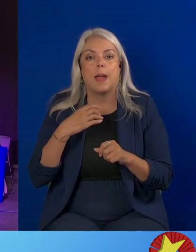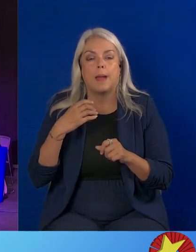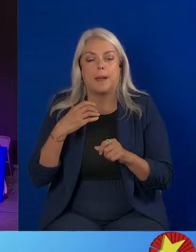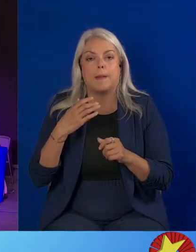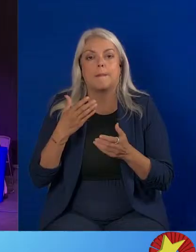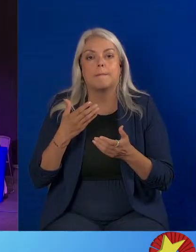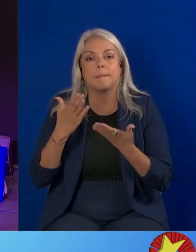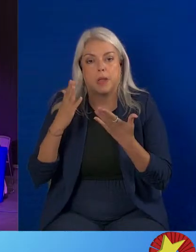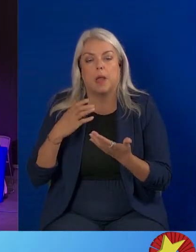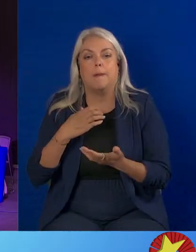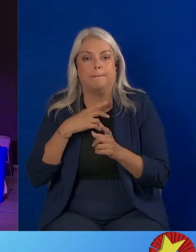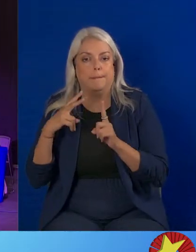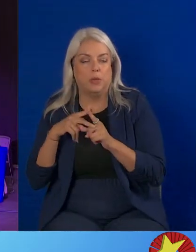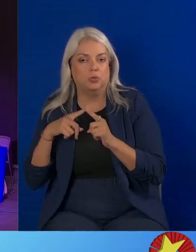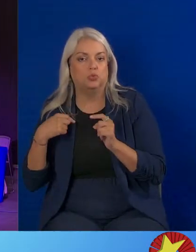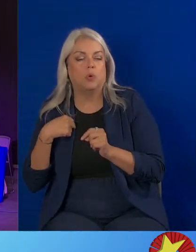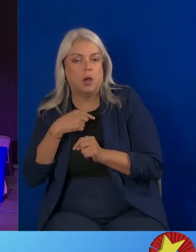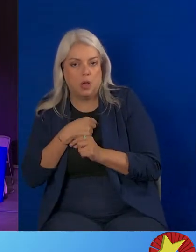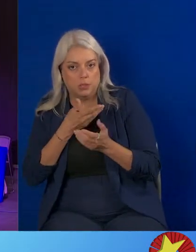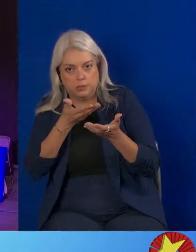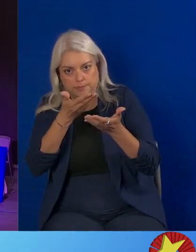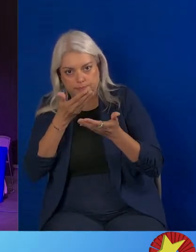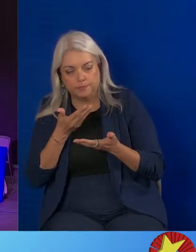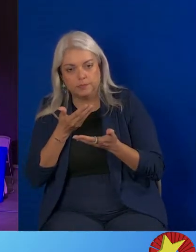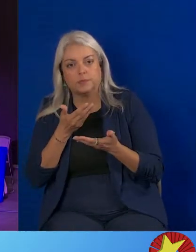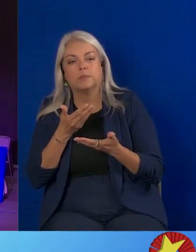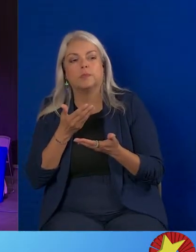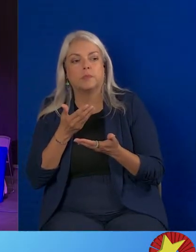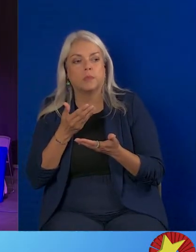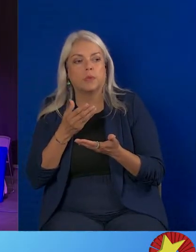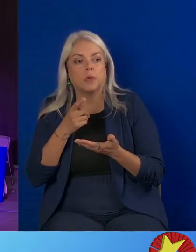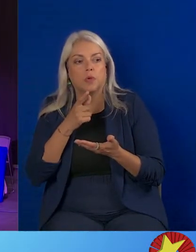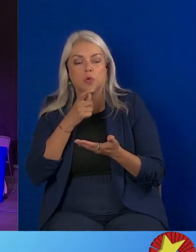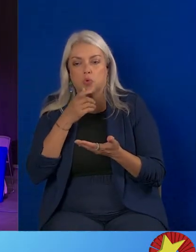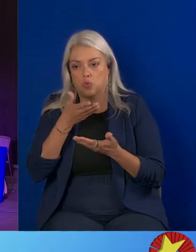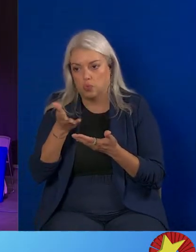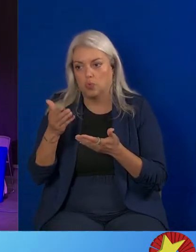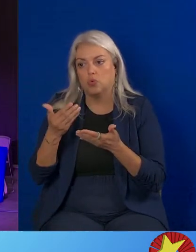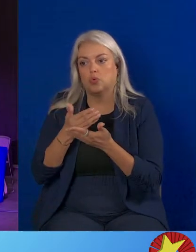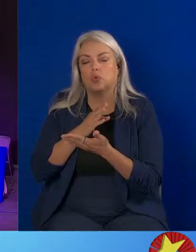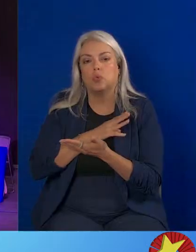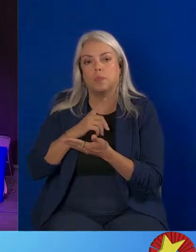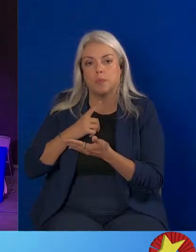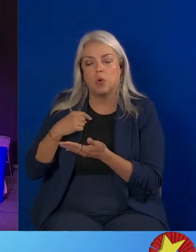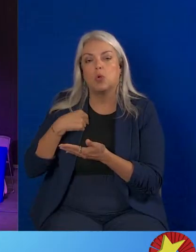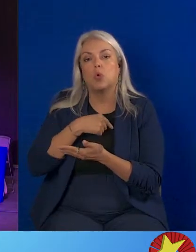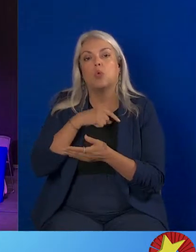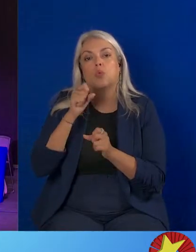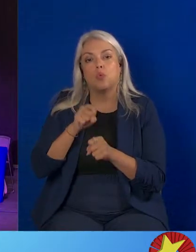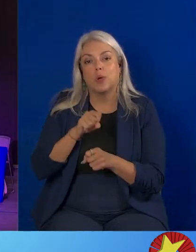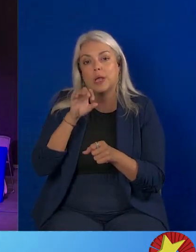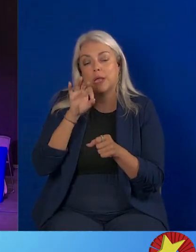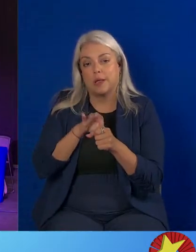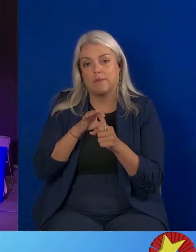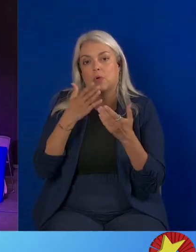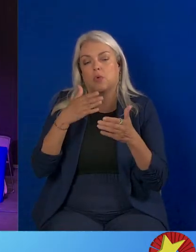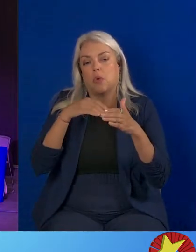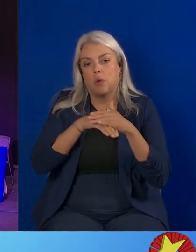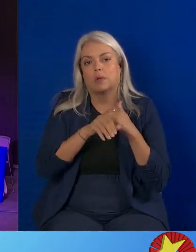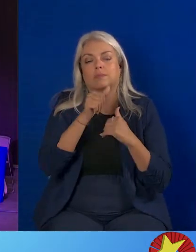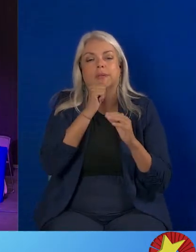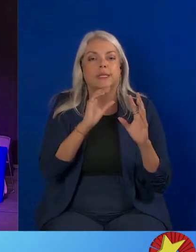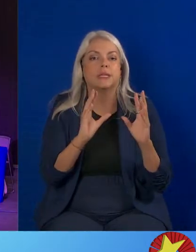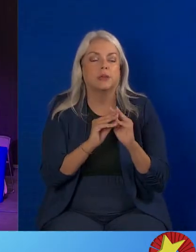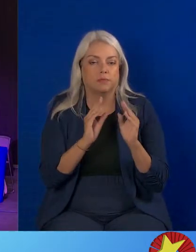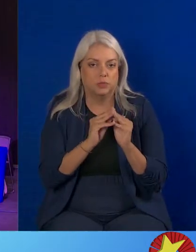of Directors. For those of you new board members here, we can vote to go into executive session where